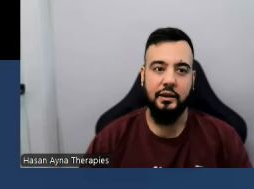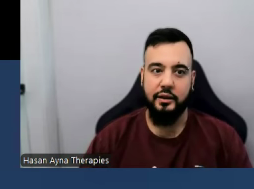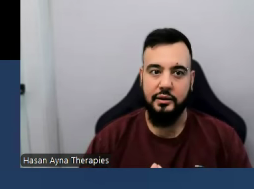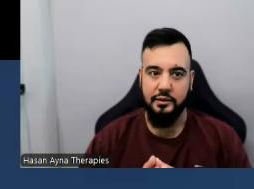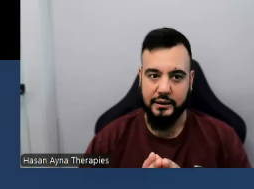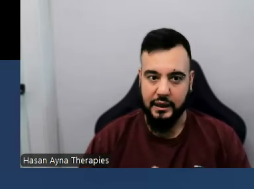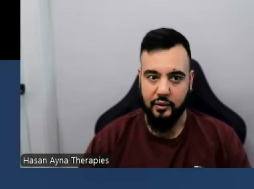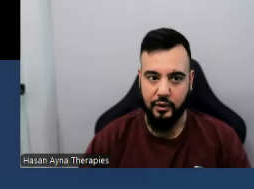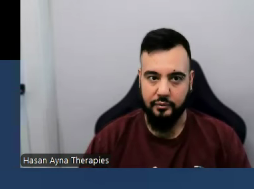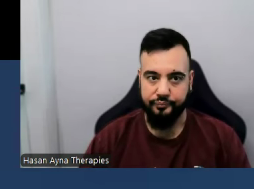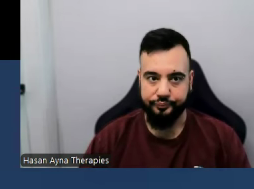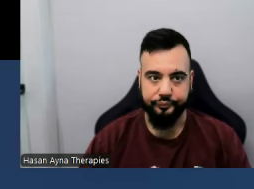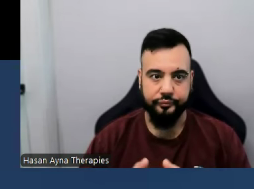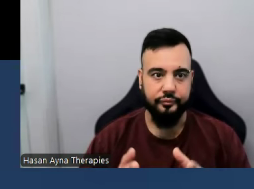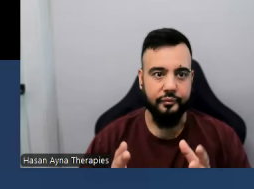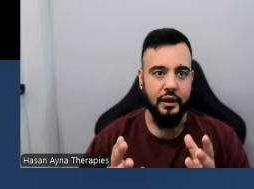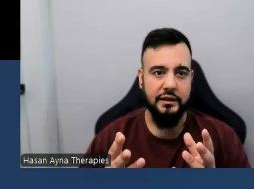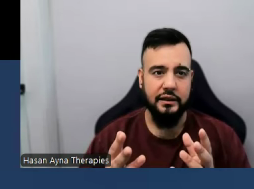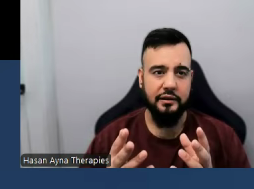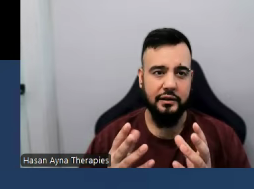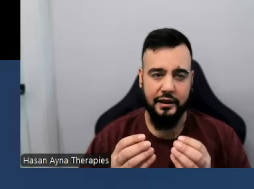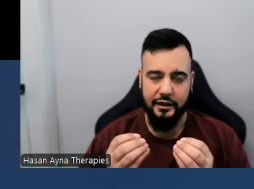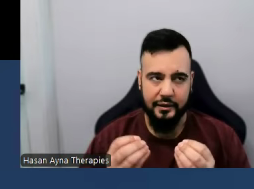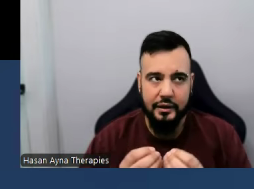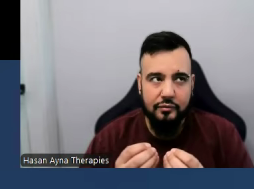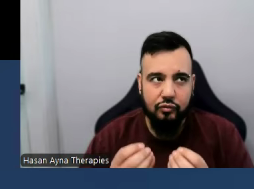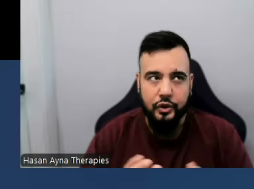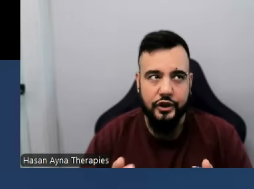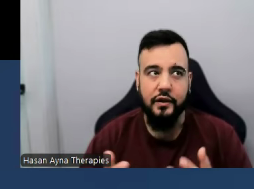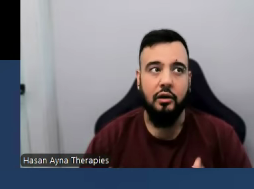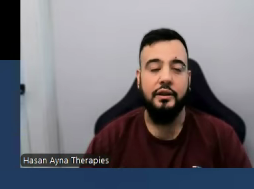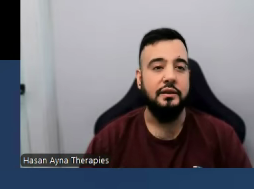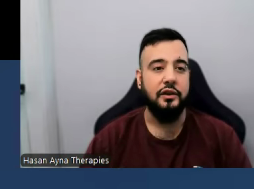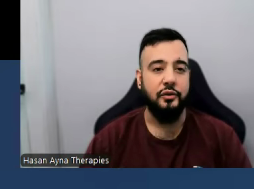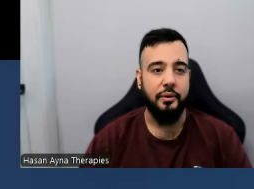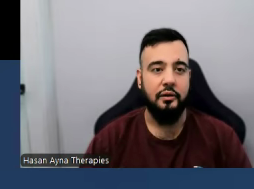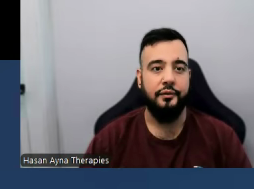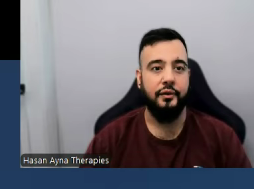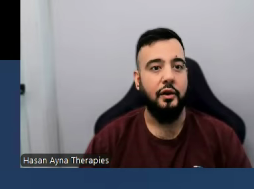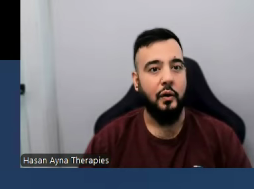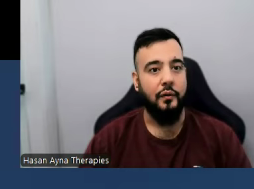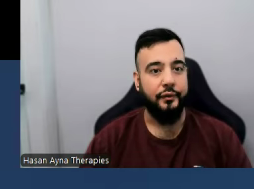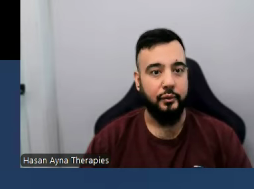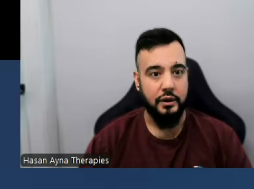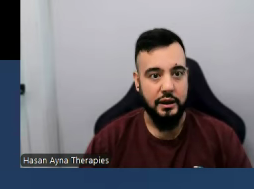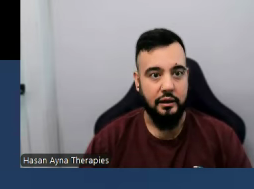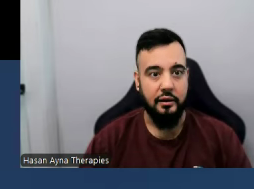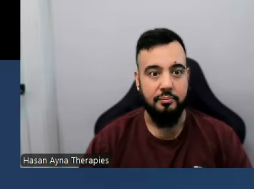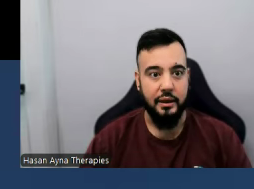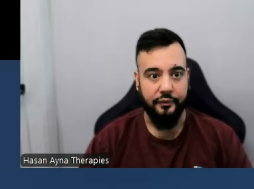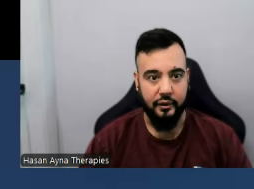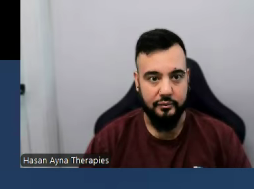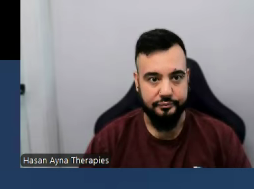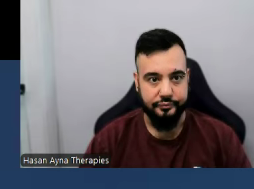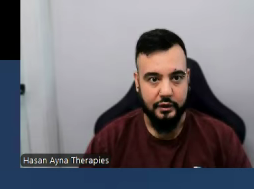So the key things to take away is that role shifts are the essential parts of storytelling